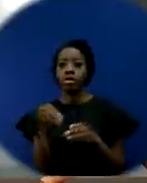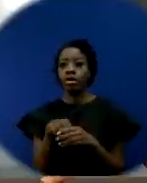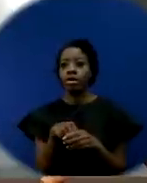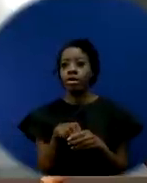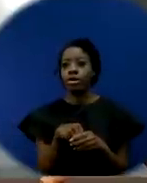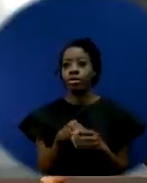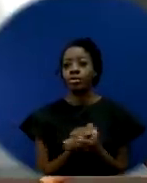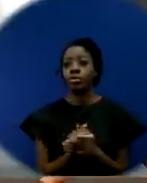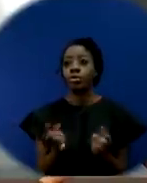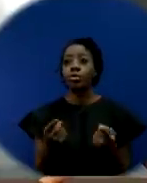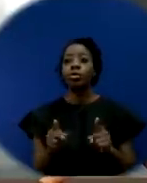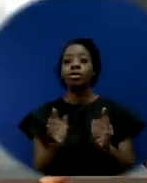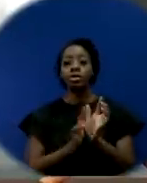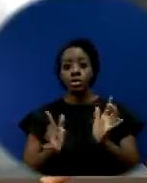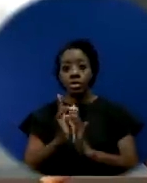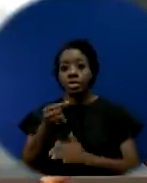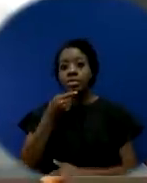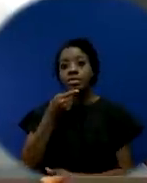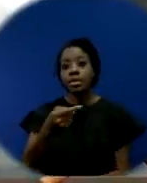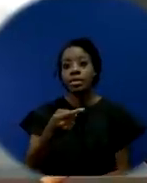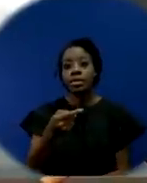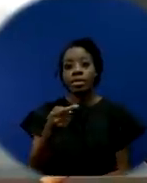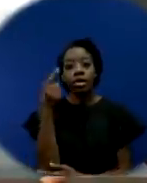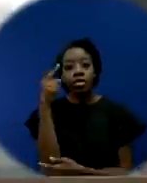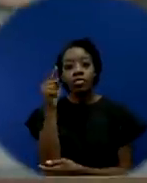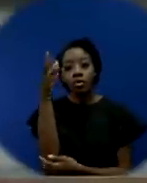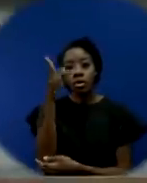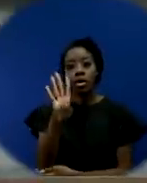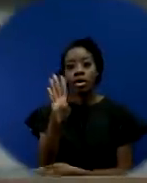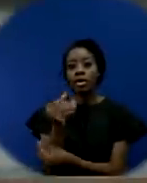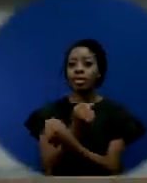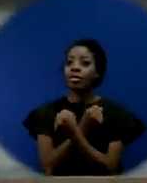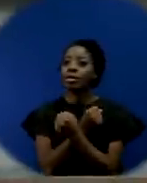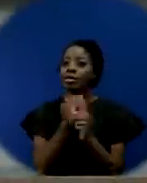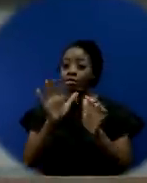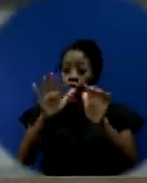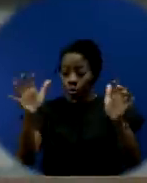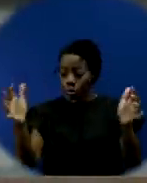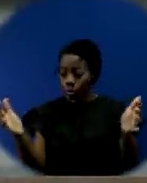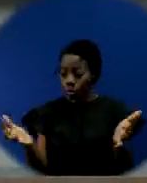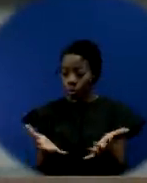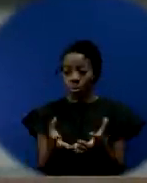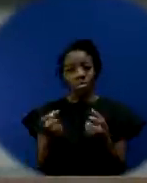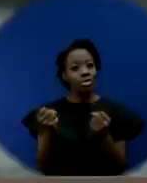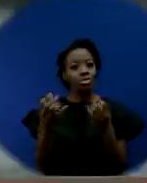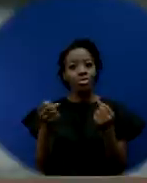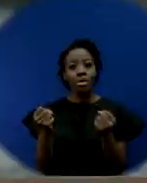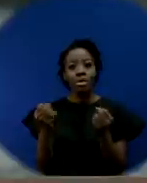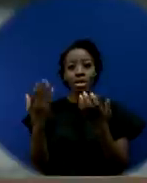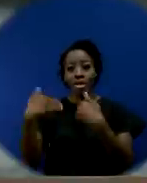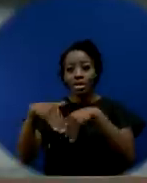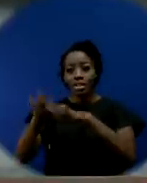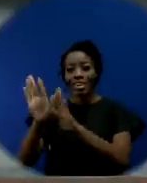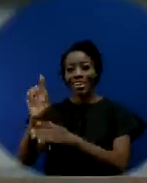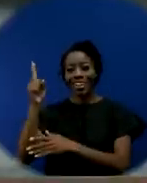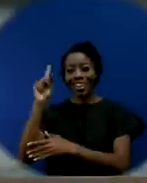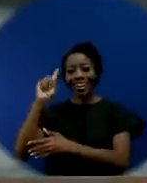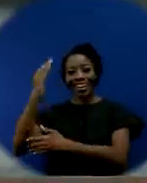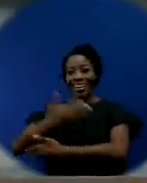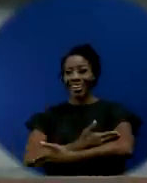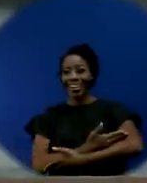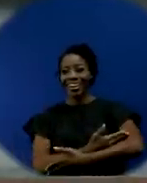When Jesus said, for God so loved the world that he gave his only begotten